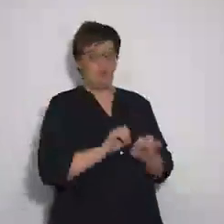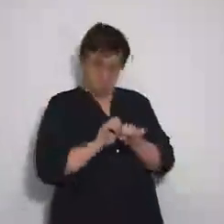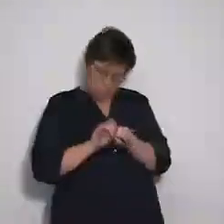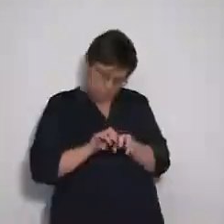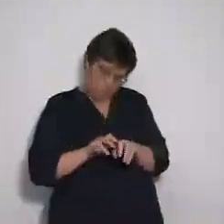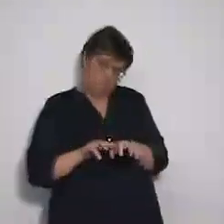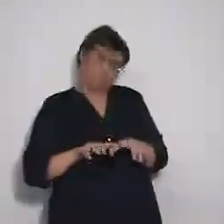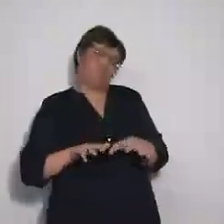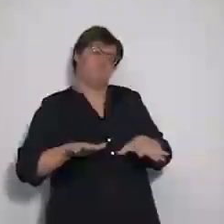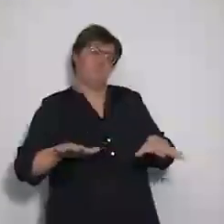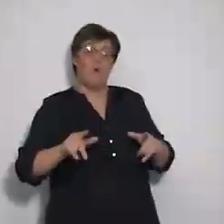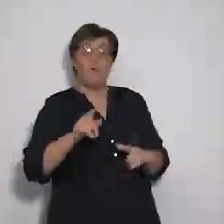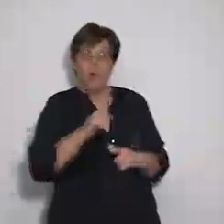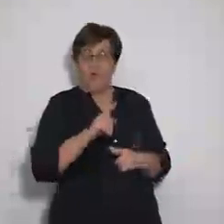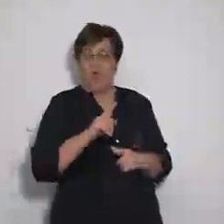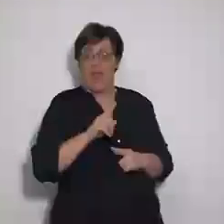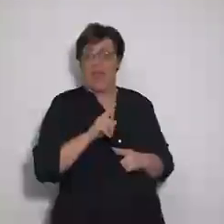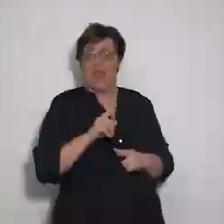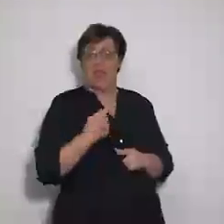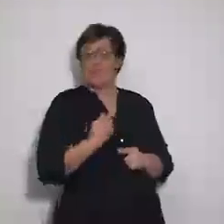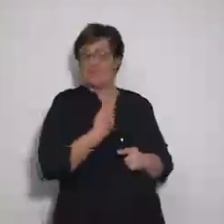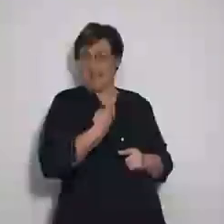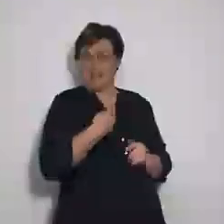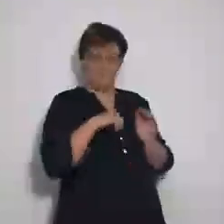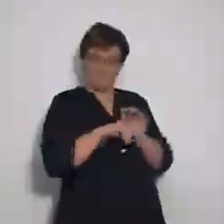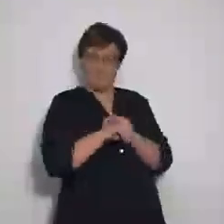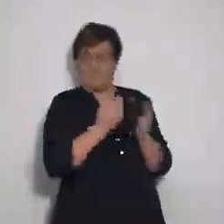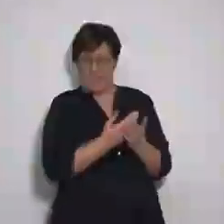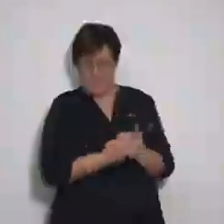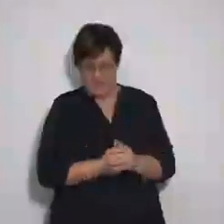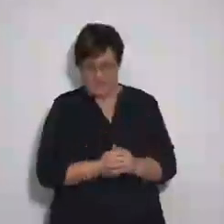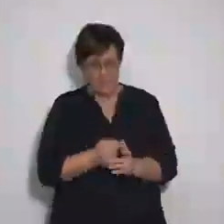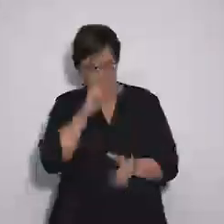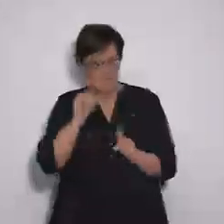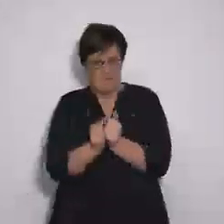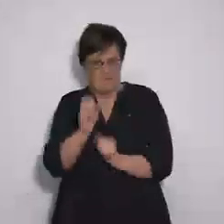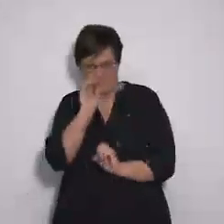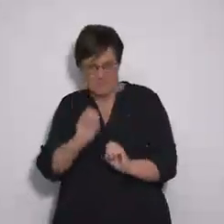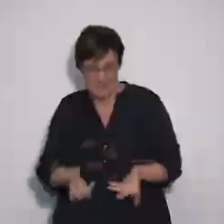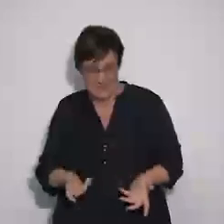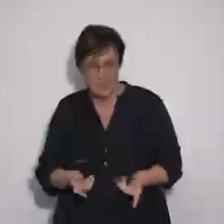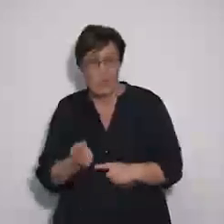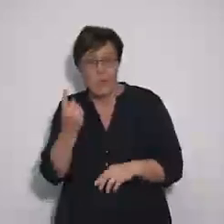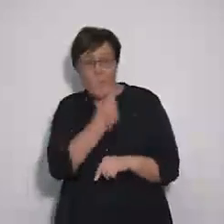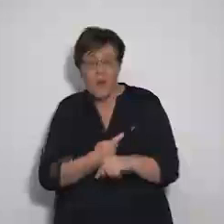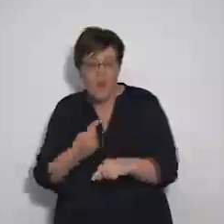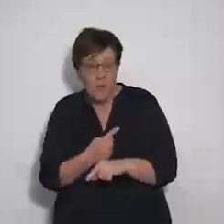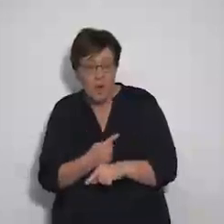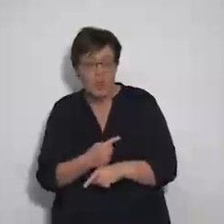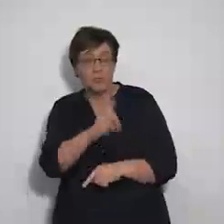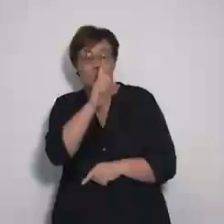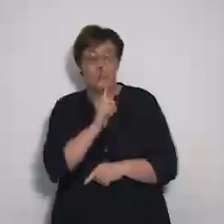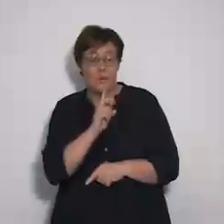the bacteria go with their asexual reproduction. And we find that after 1 hour, there'd